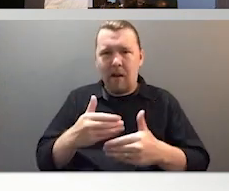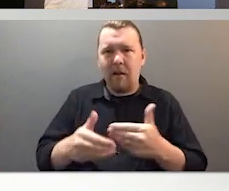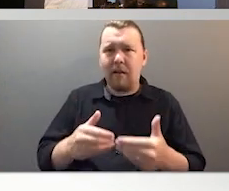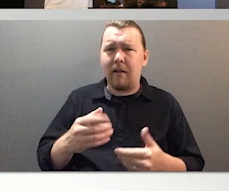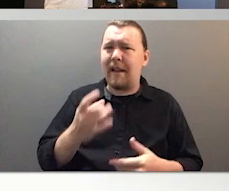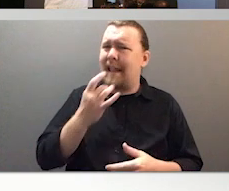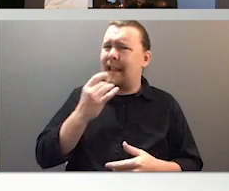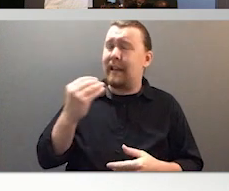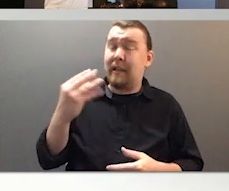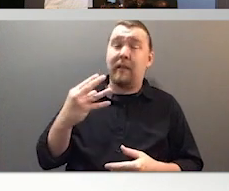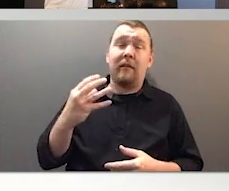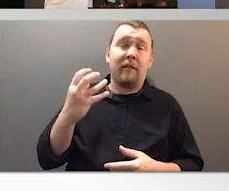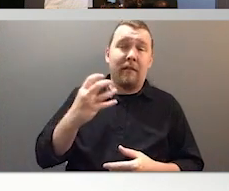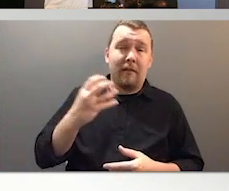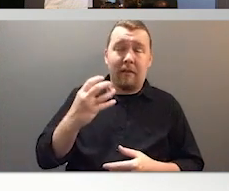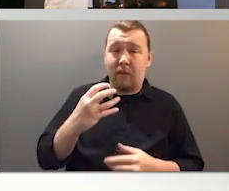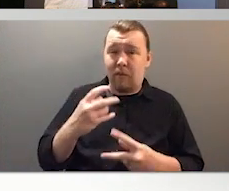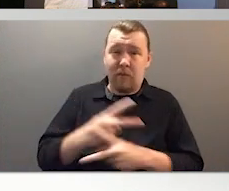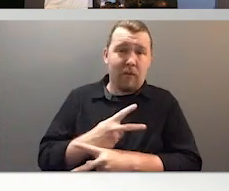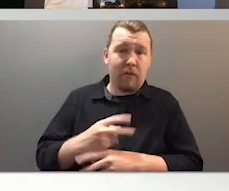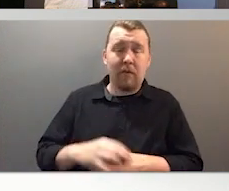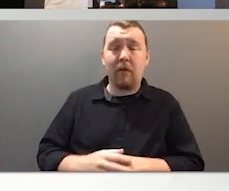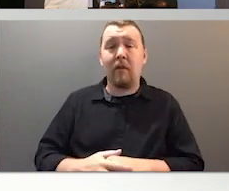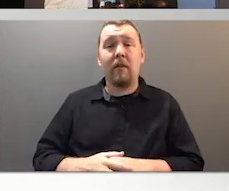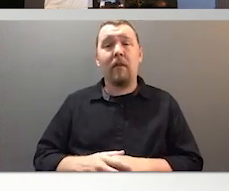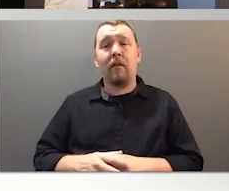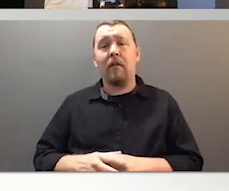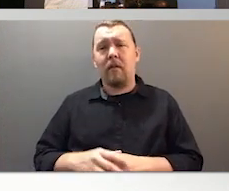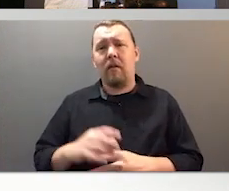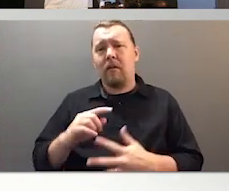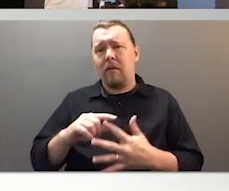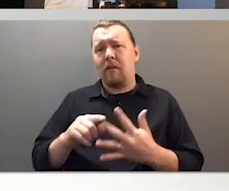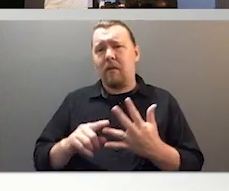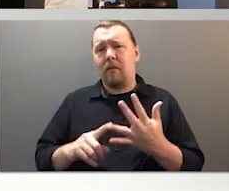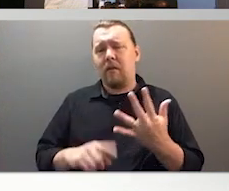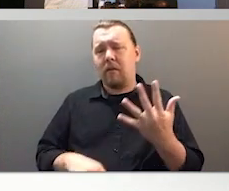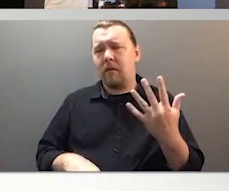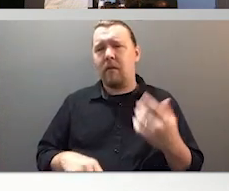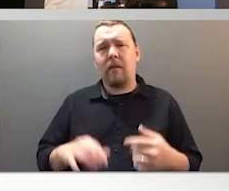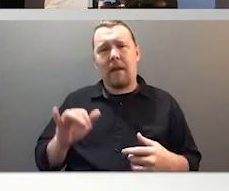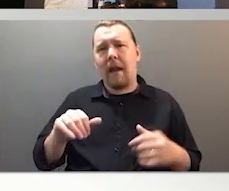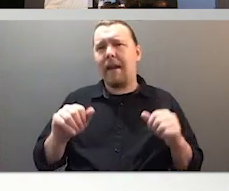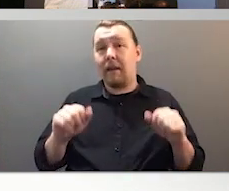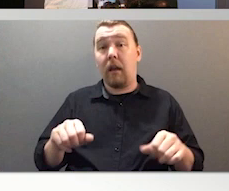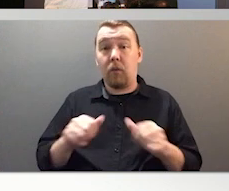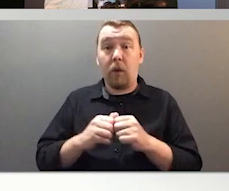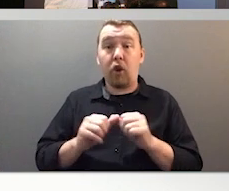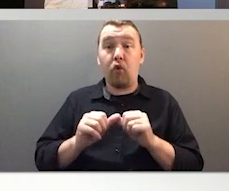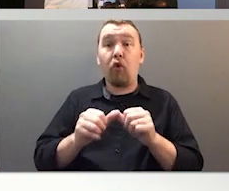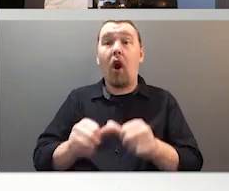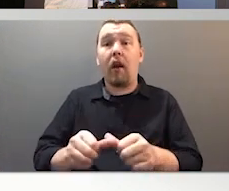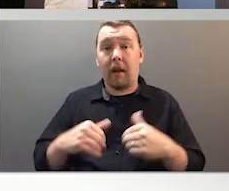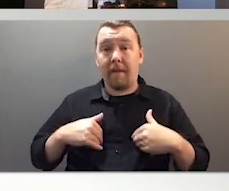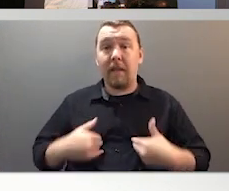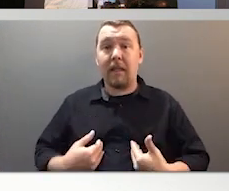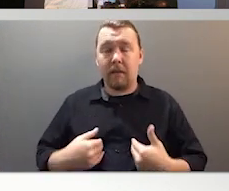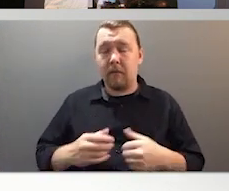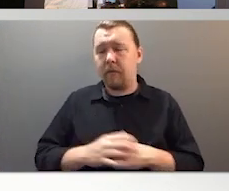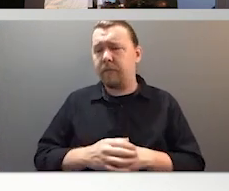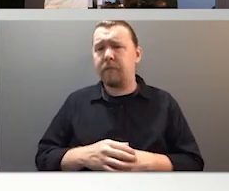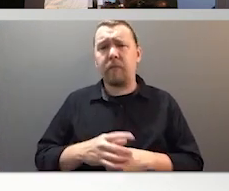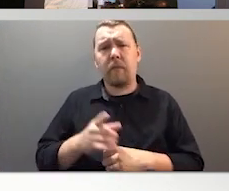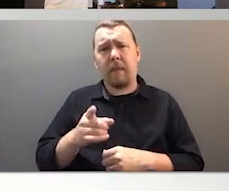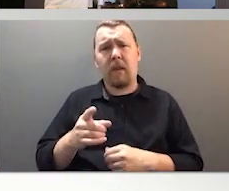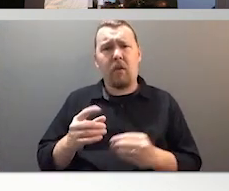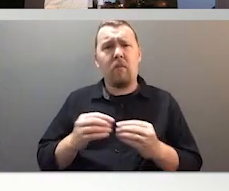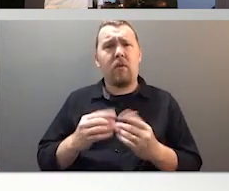than they really are. And this can go a lot with the chronic fatigue as well. So you're more apt to like